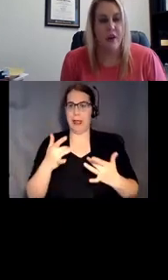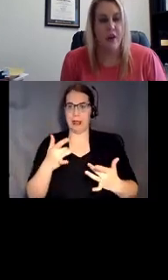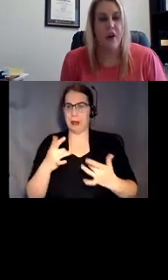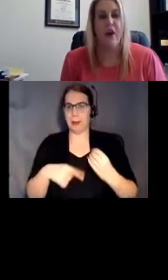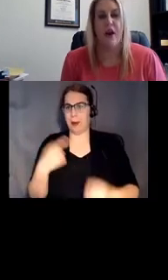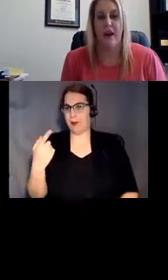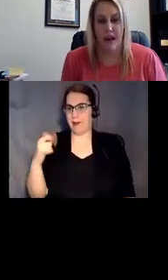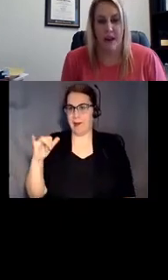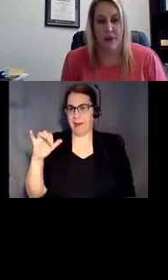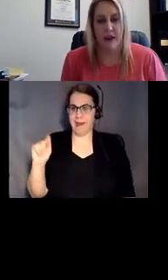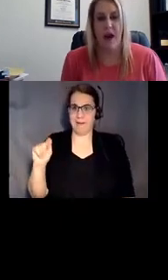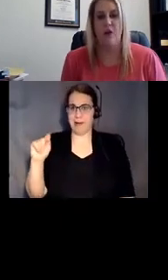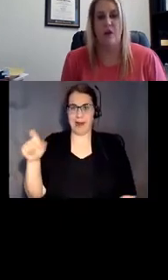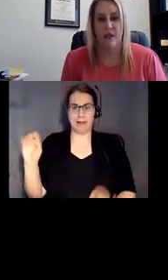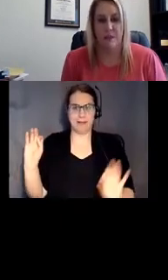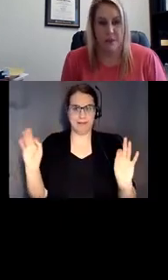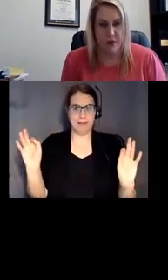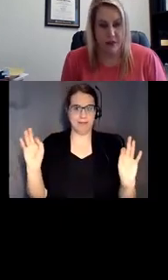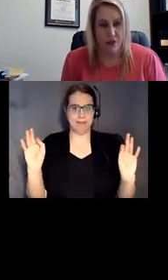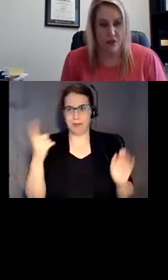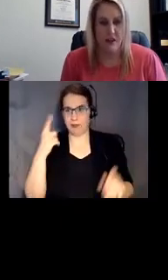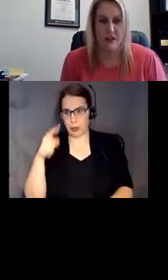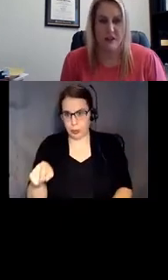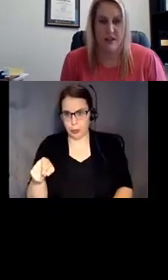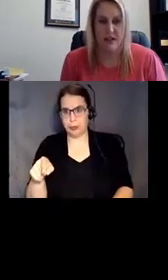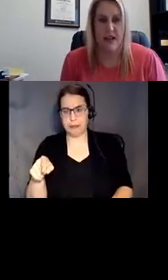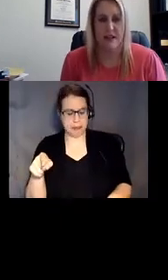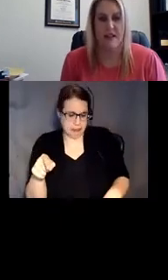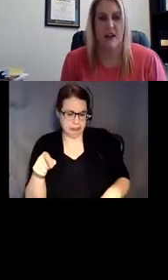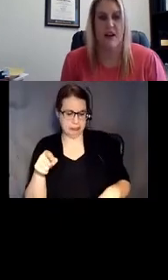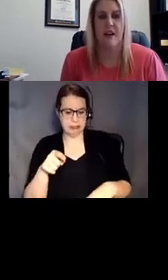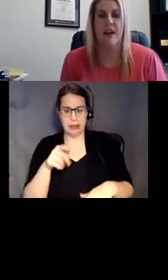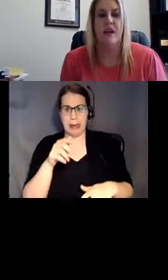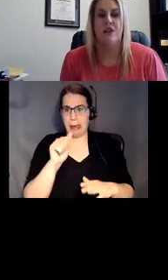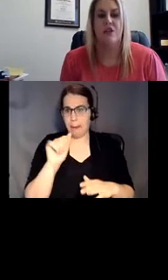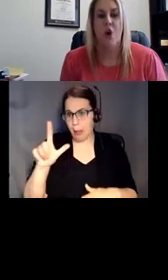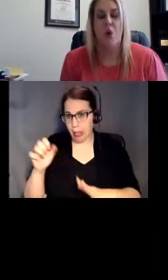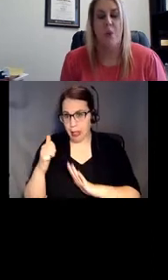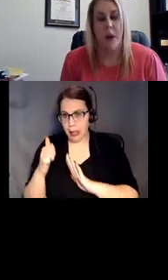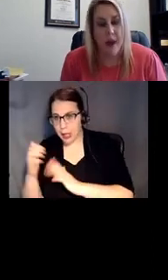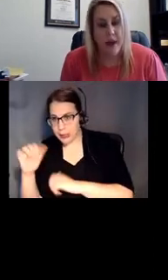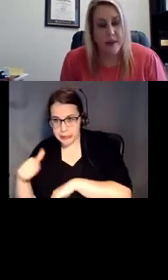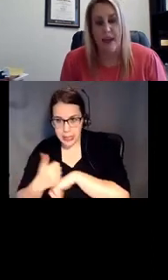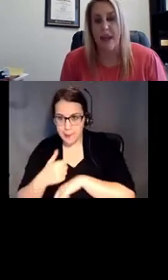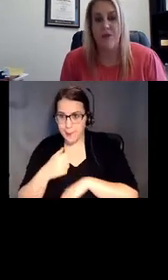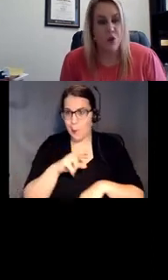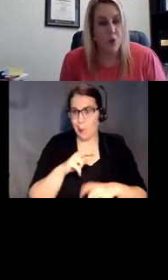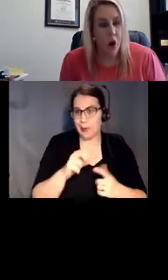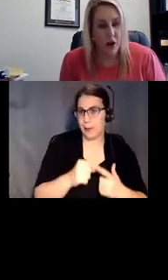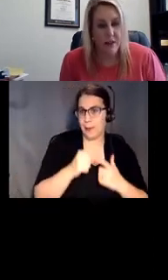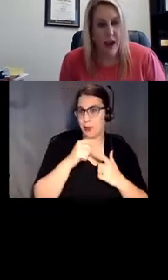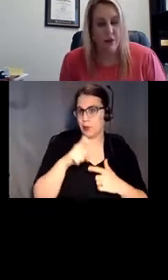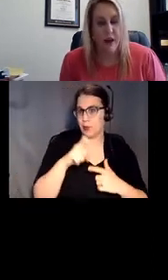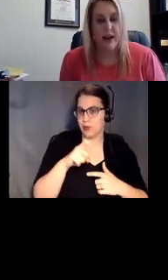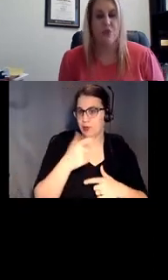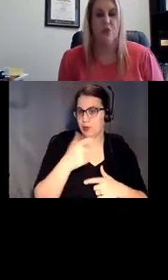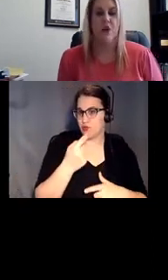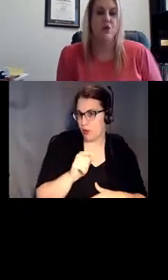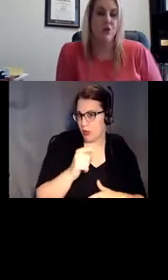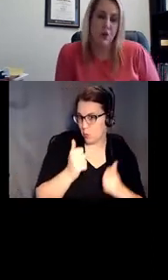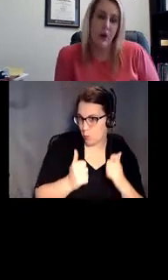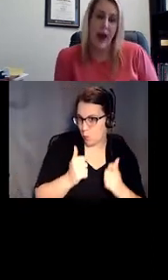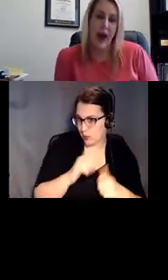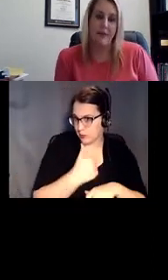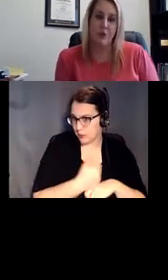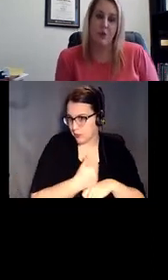deciding whether an ABLE account or a supplemental needs trust is necessary. So, but if you are in that range where